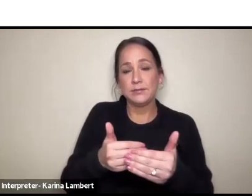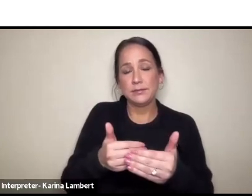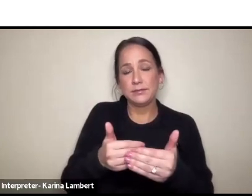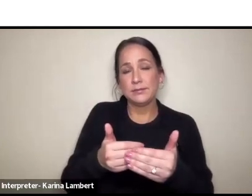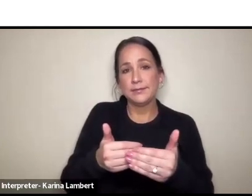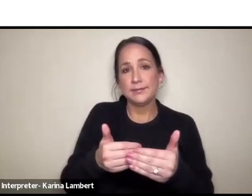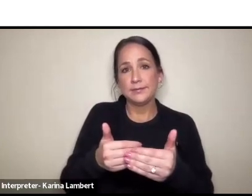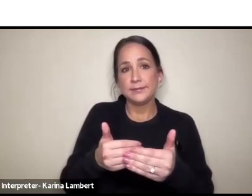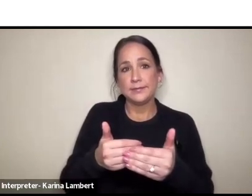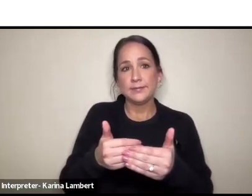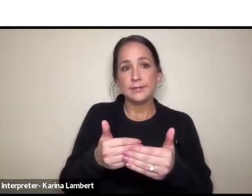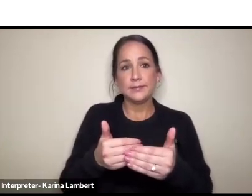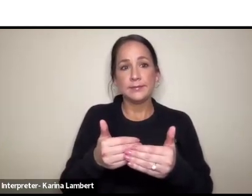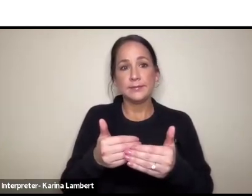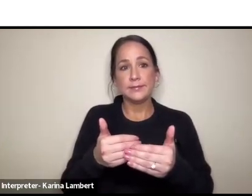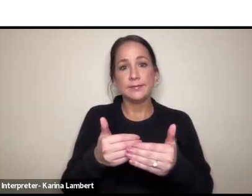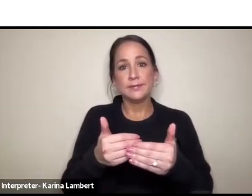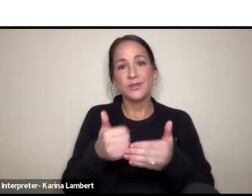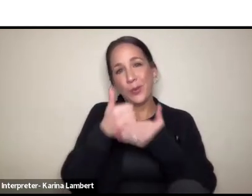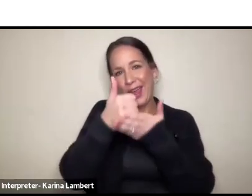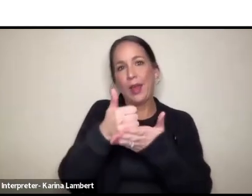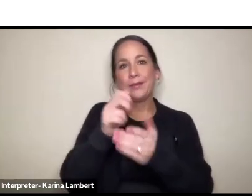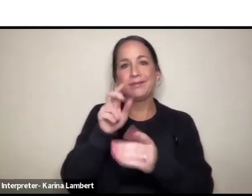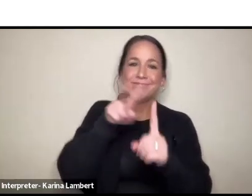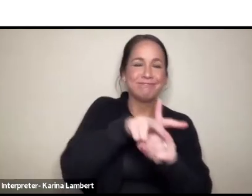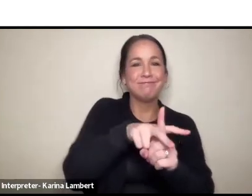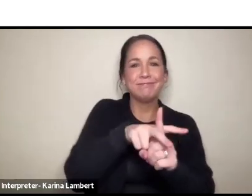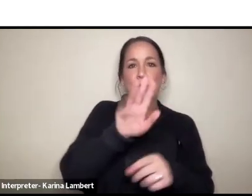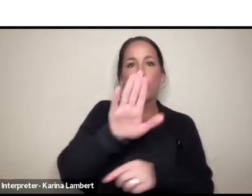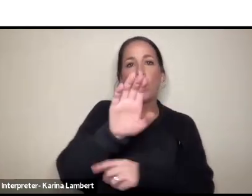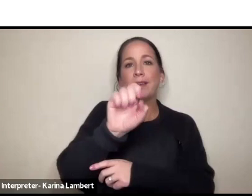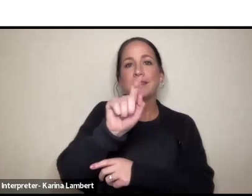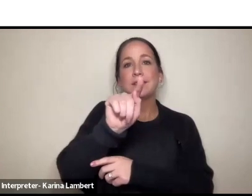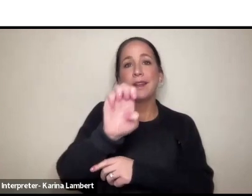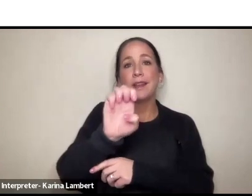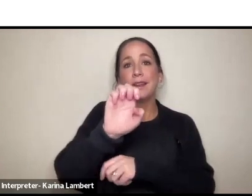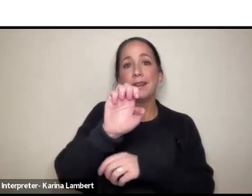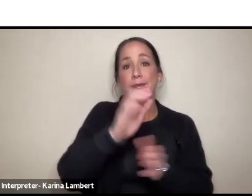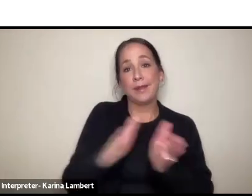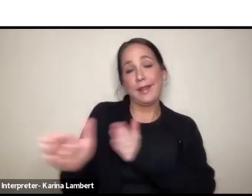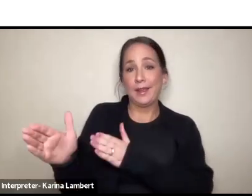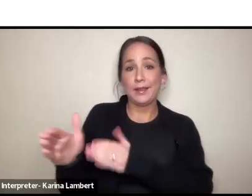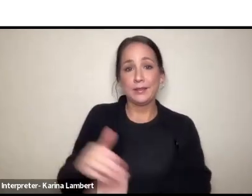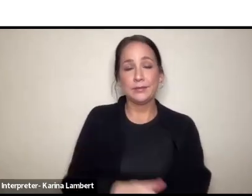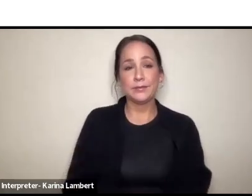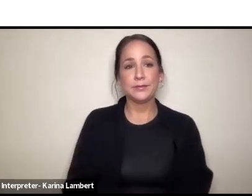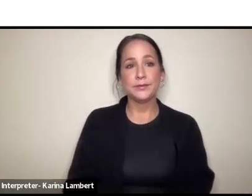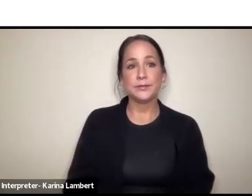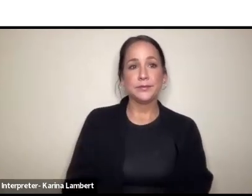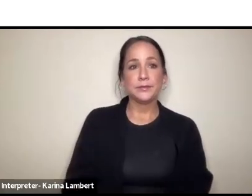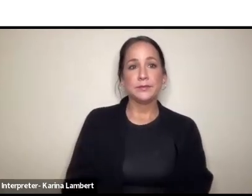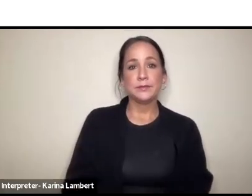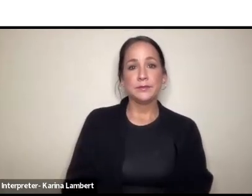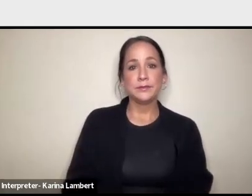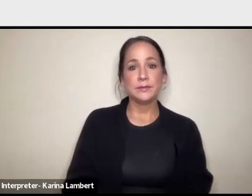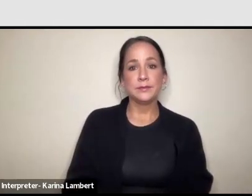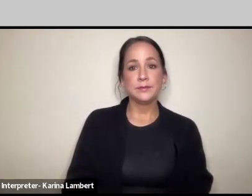with implementing your estate plan. So can we move to the next slide?